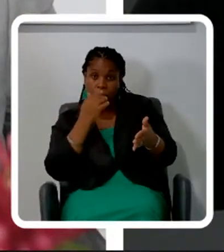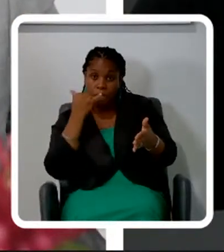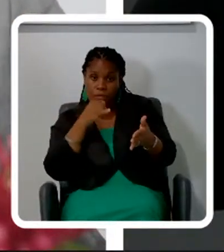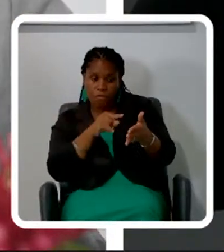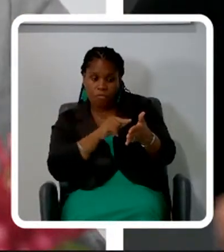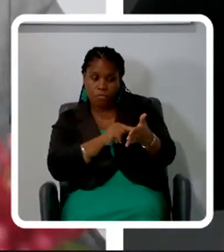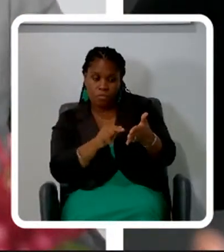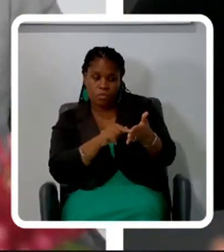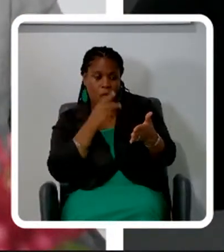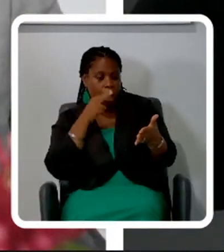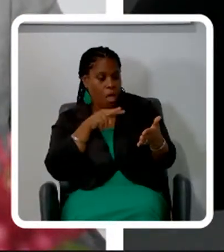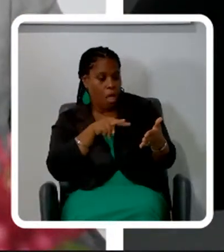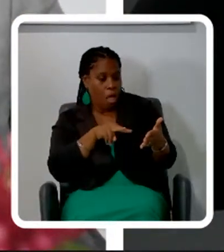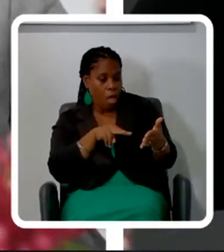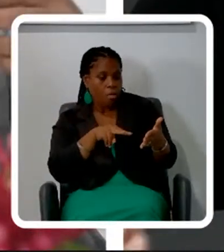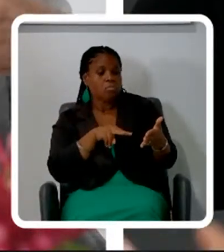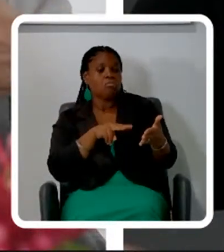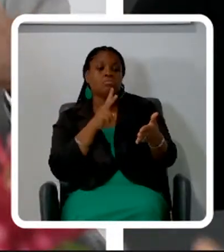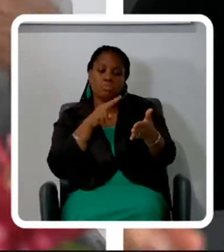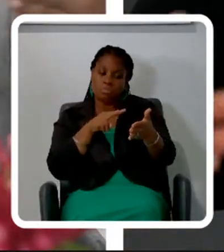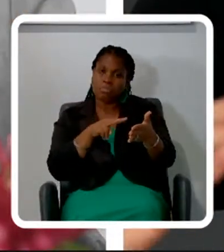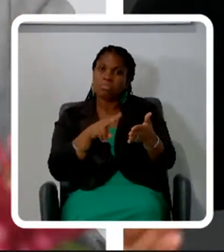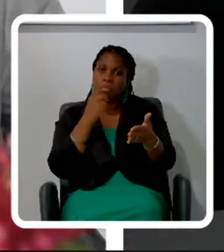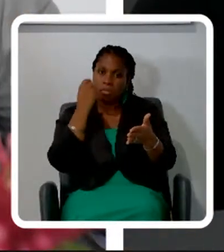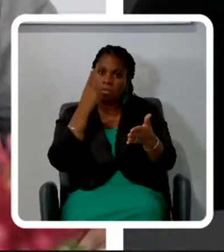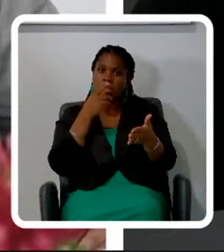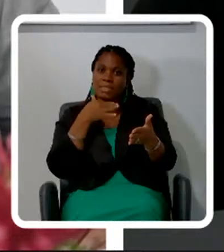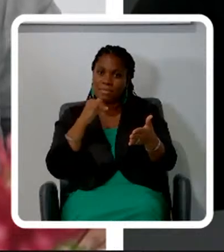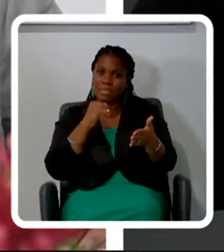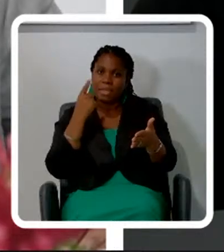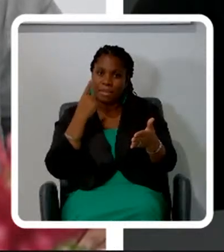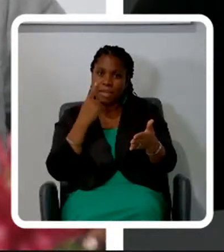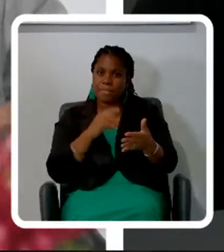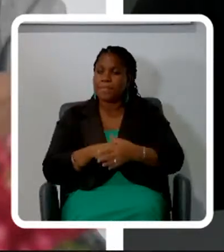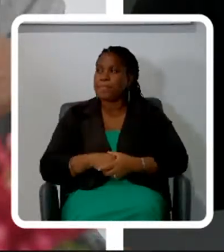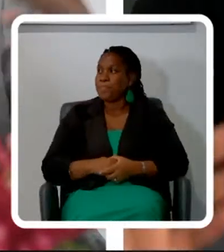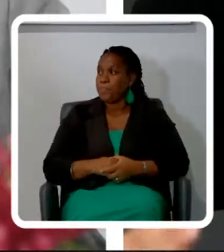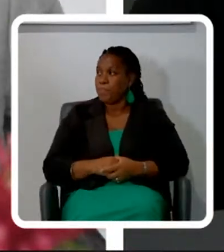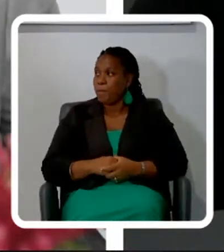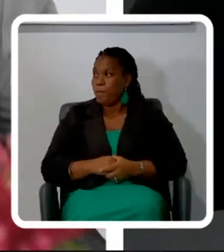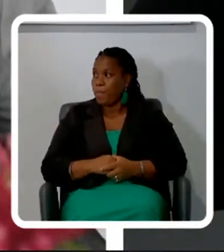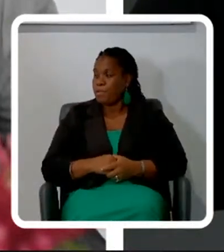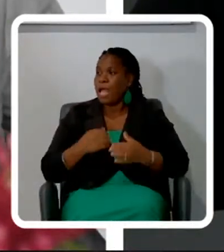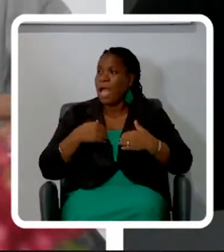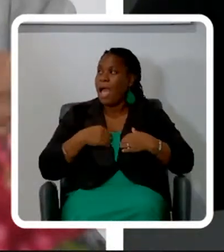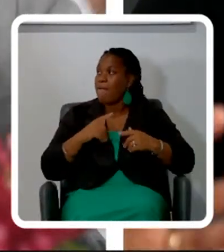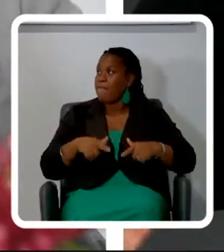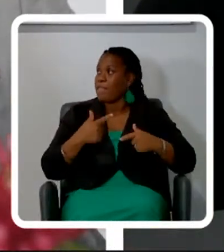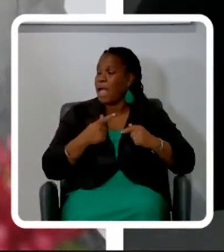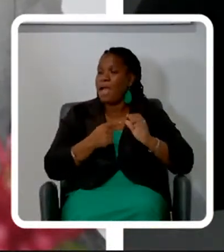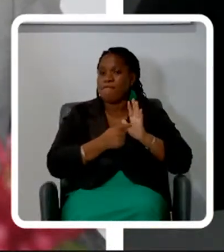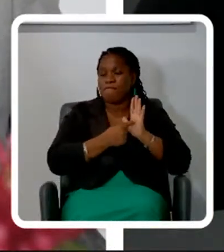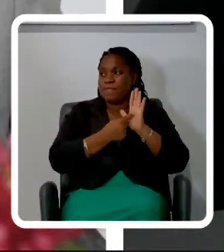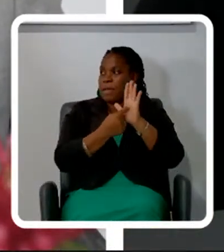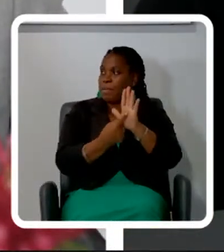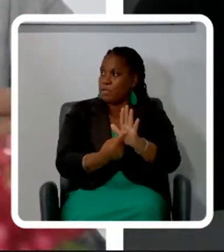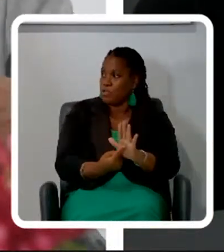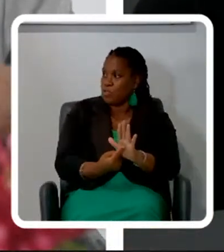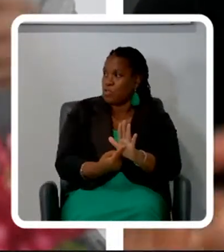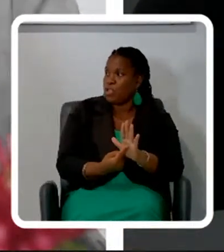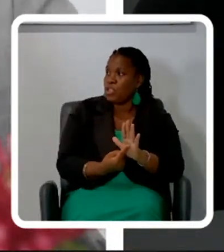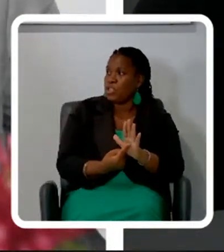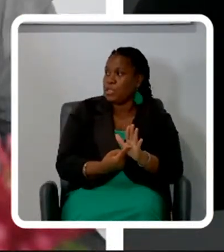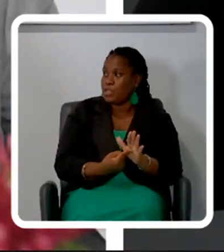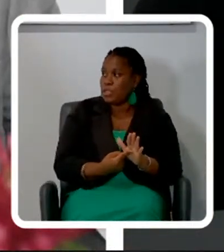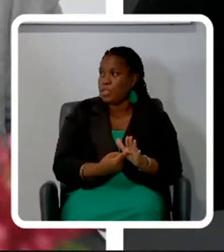have upgraded so significantly that we can hold these type of conferences and have live demonstration that takes place